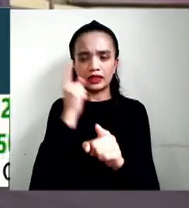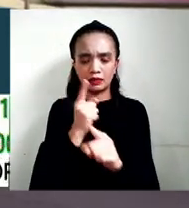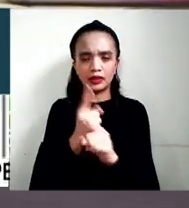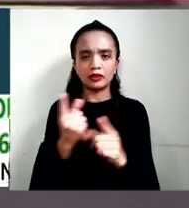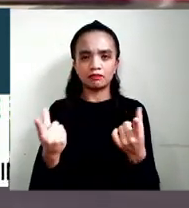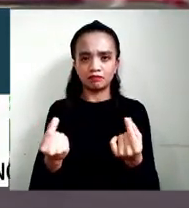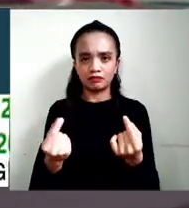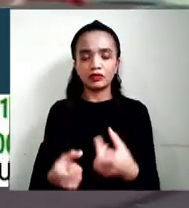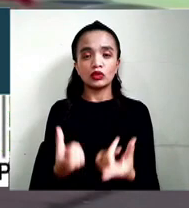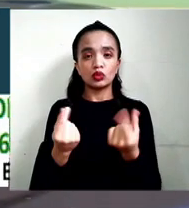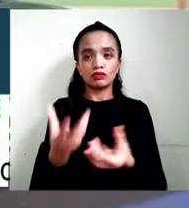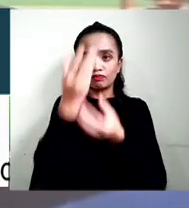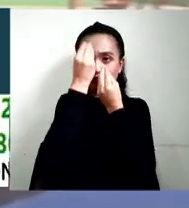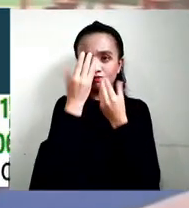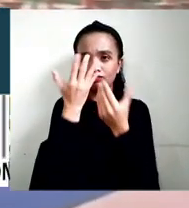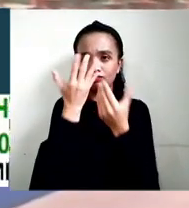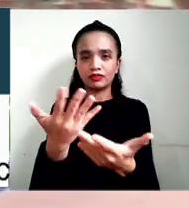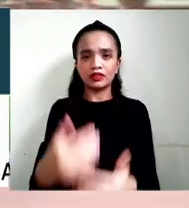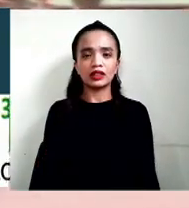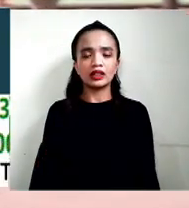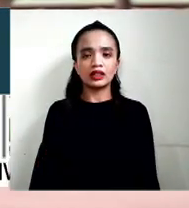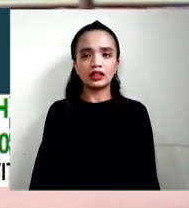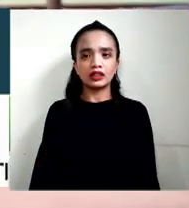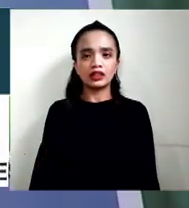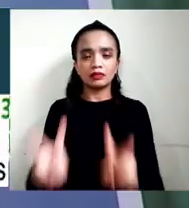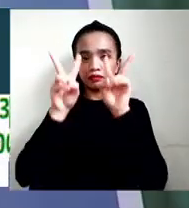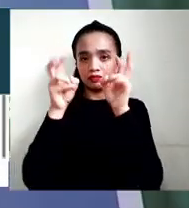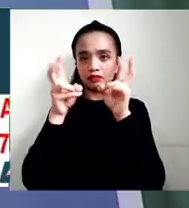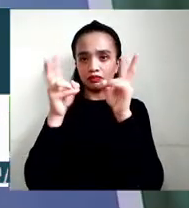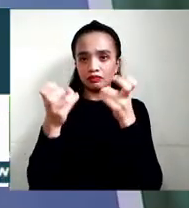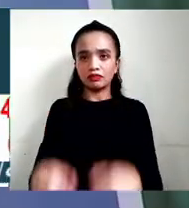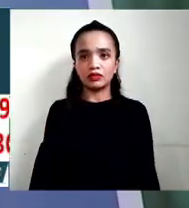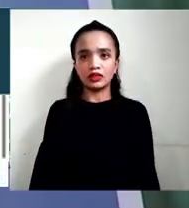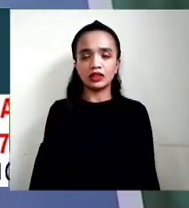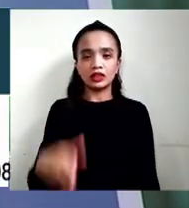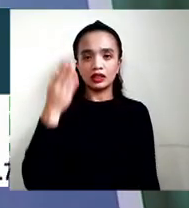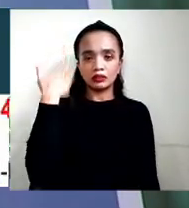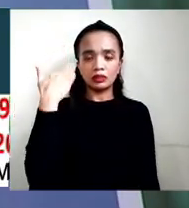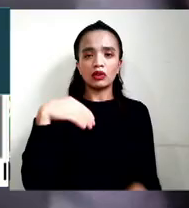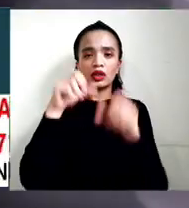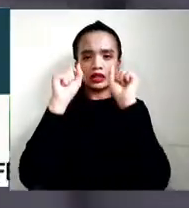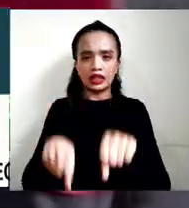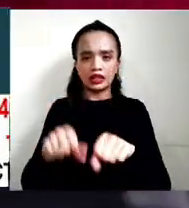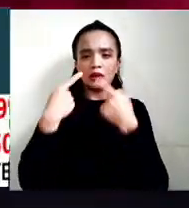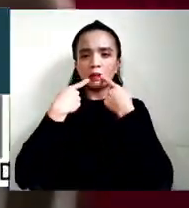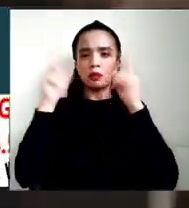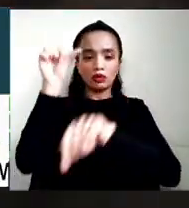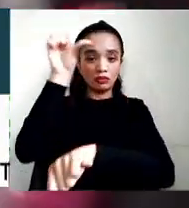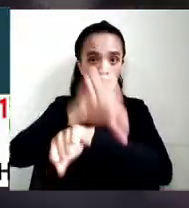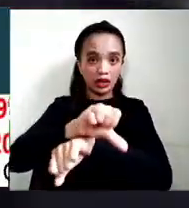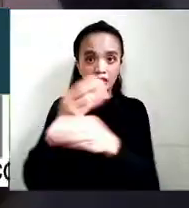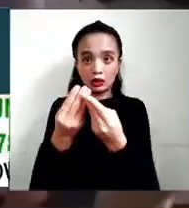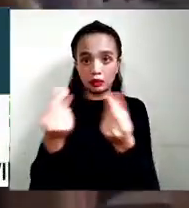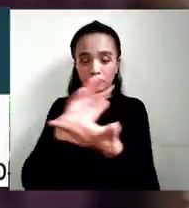went on to tell the news conference in Wellington, quote, "We've stamped out this virus before and we will do it again." Sunday's cases